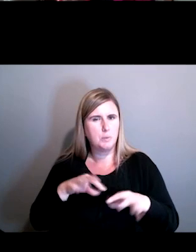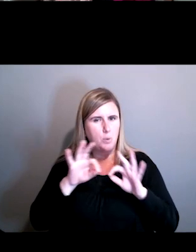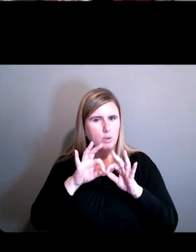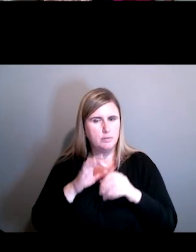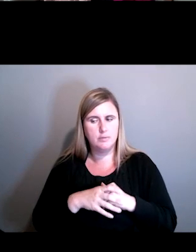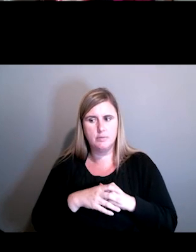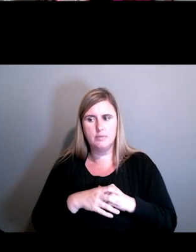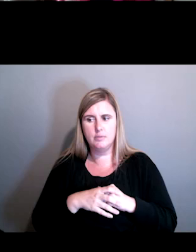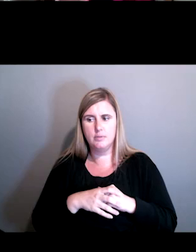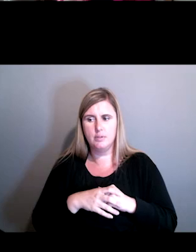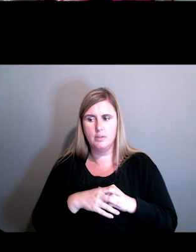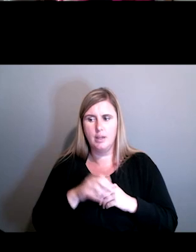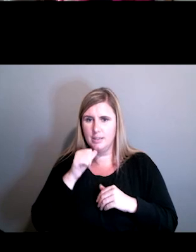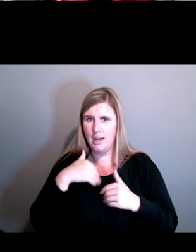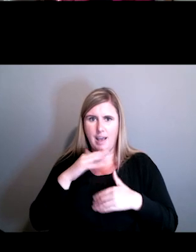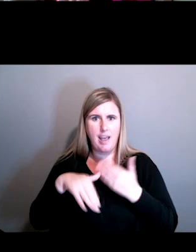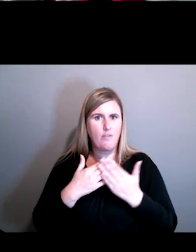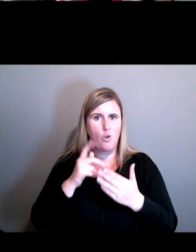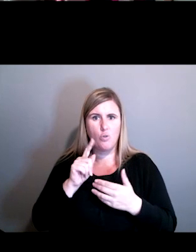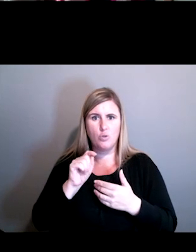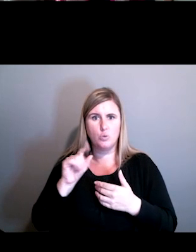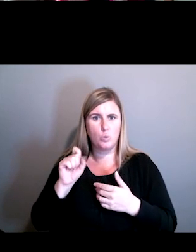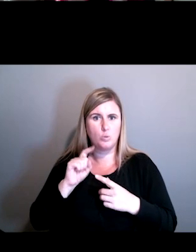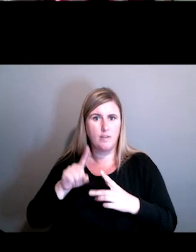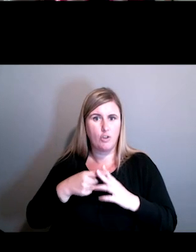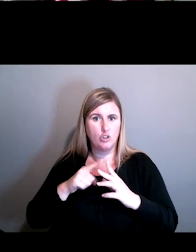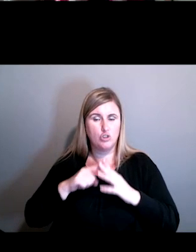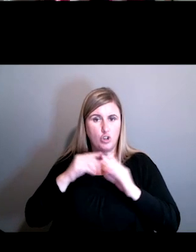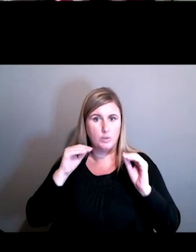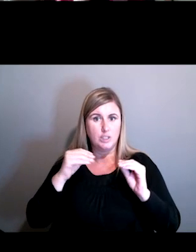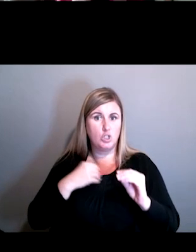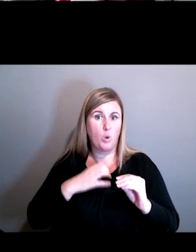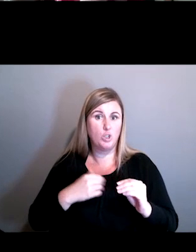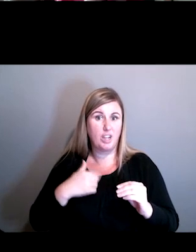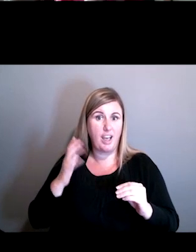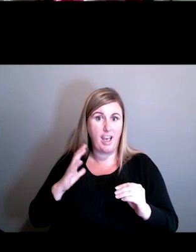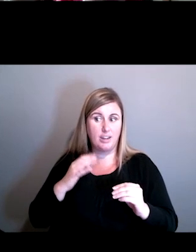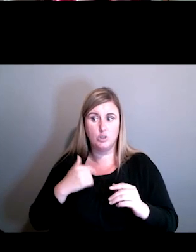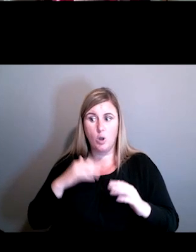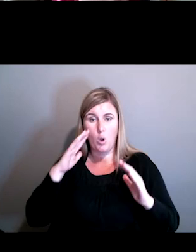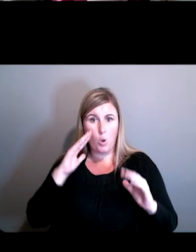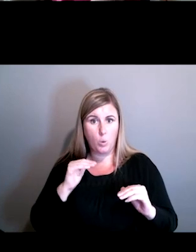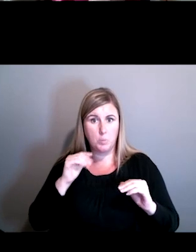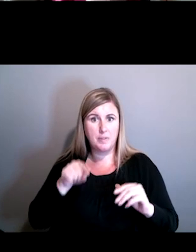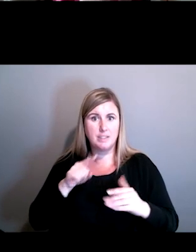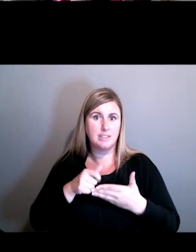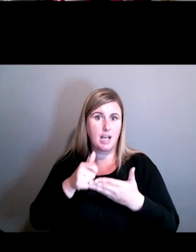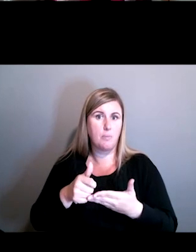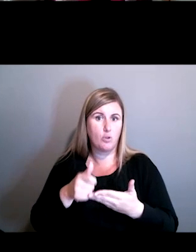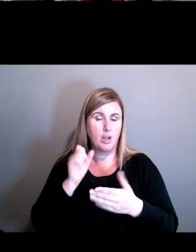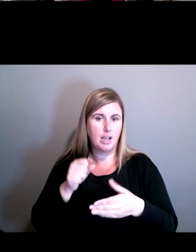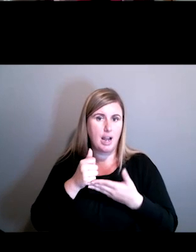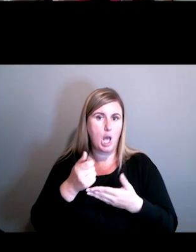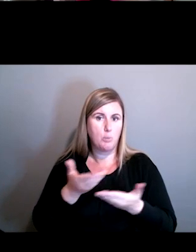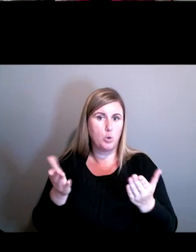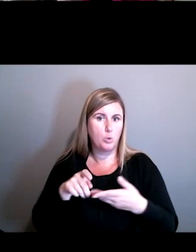was first starting in teaching, and I wish I had. So I hope that this is helpful and this can help you with writing your important documents for your even